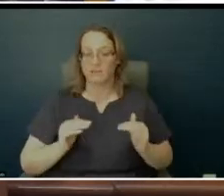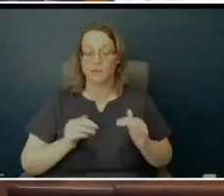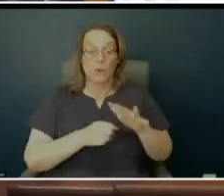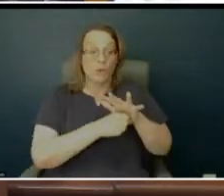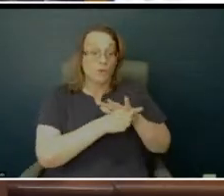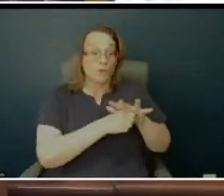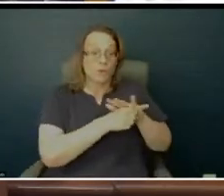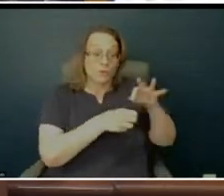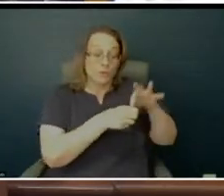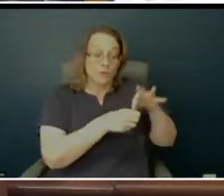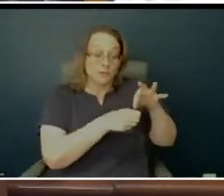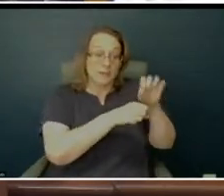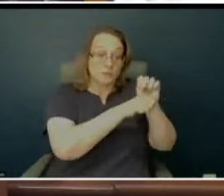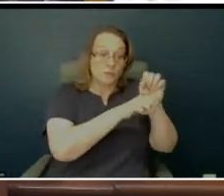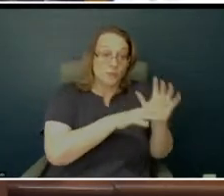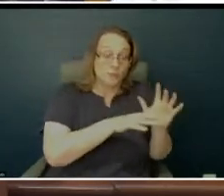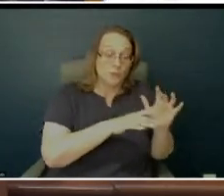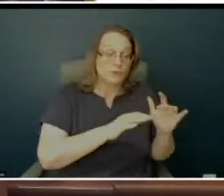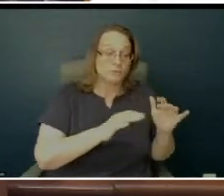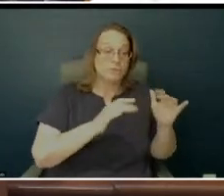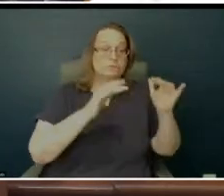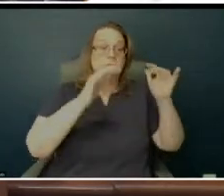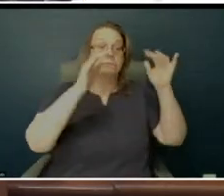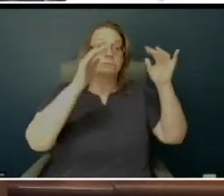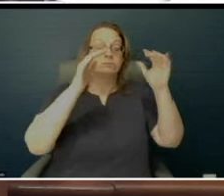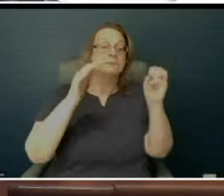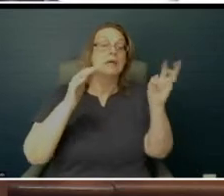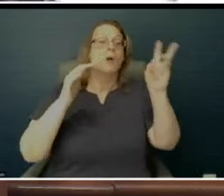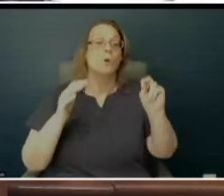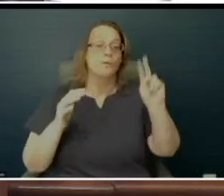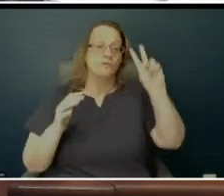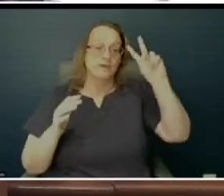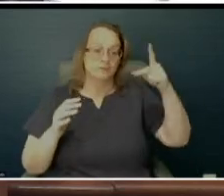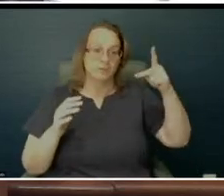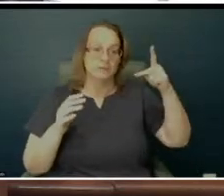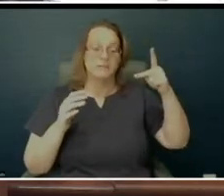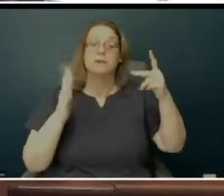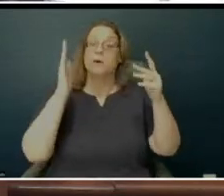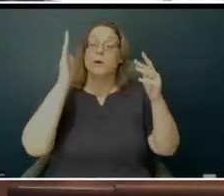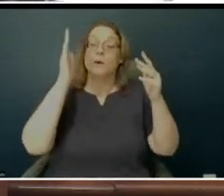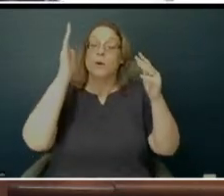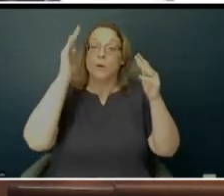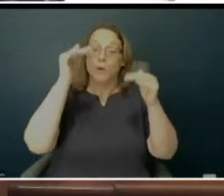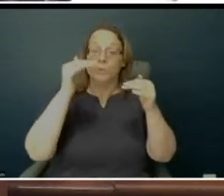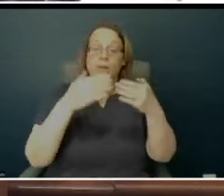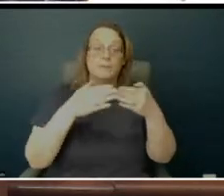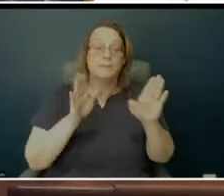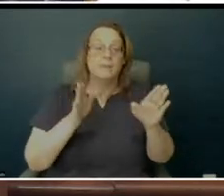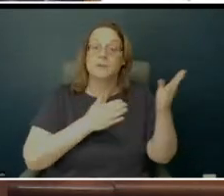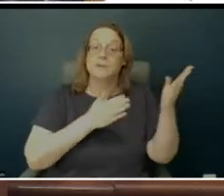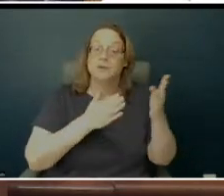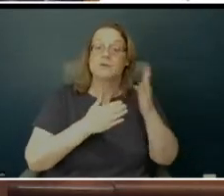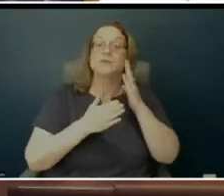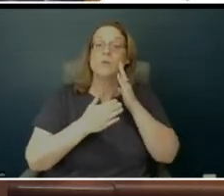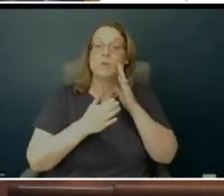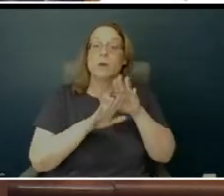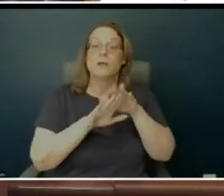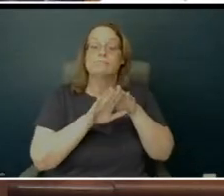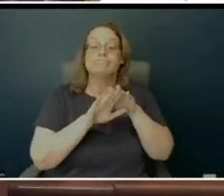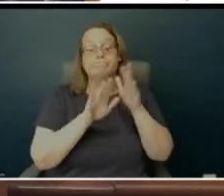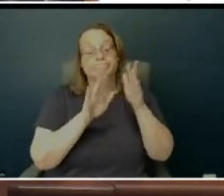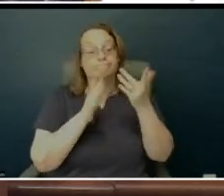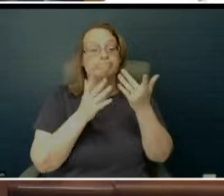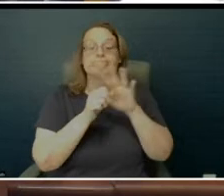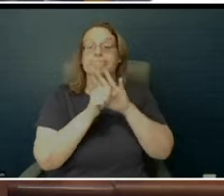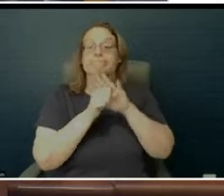own vice president, hoping public servants would give in to that pressure and help him steal an election